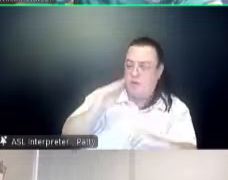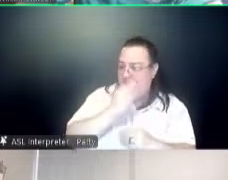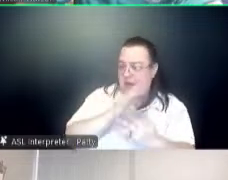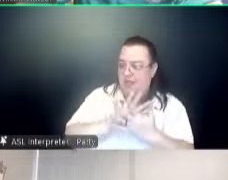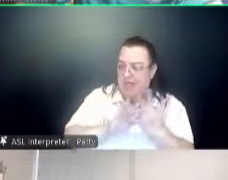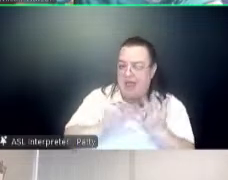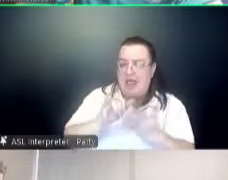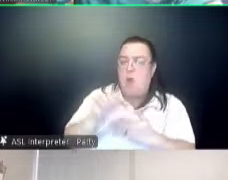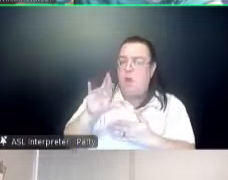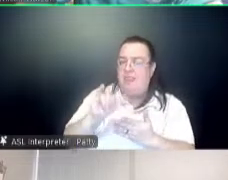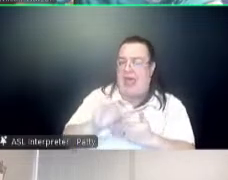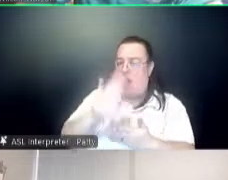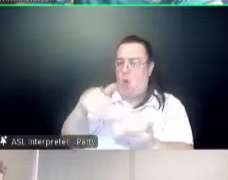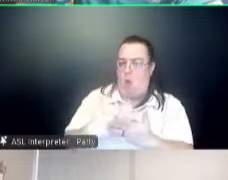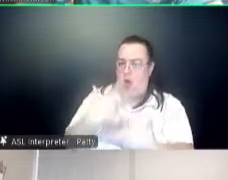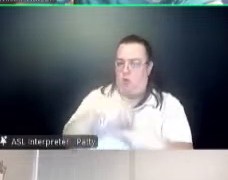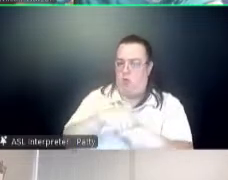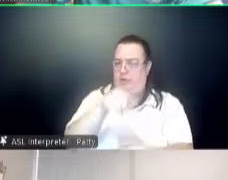Or is that all here?